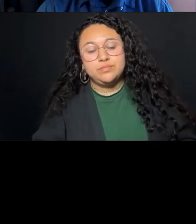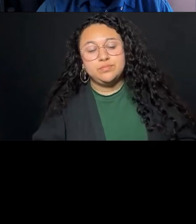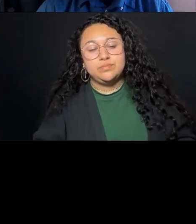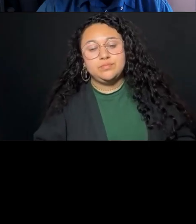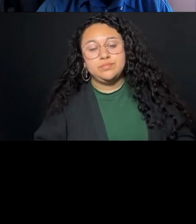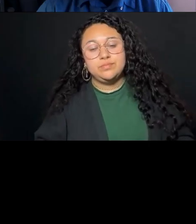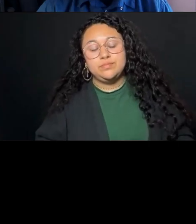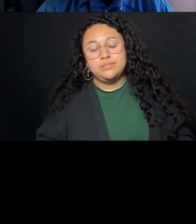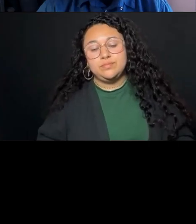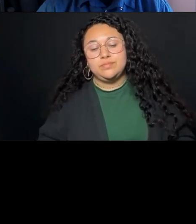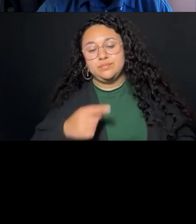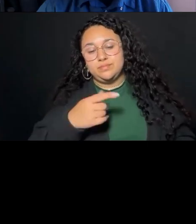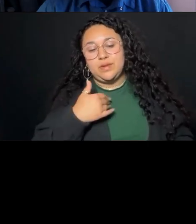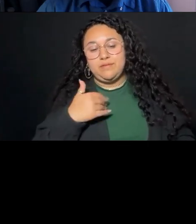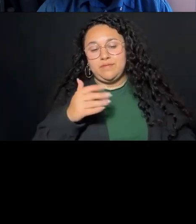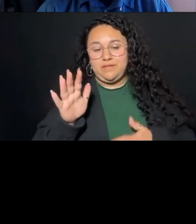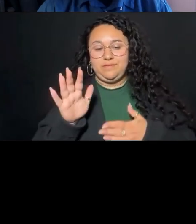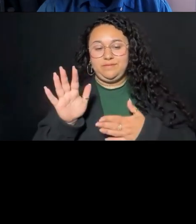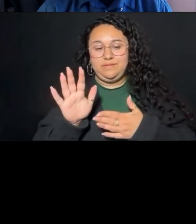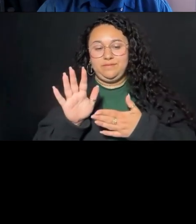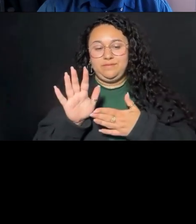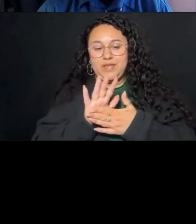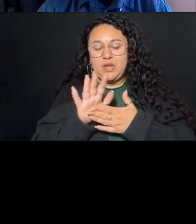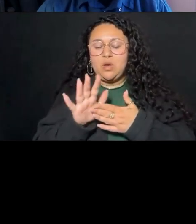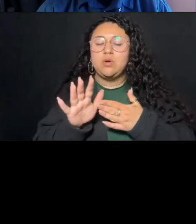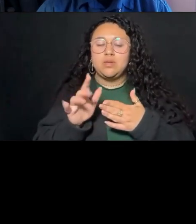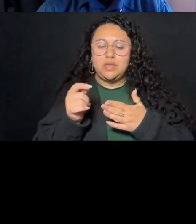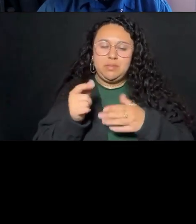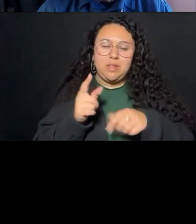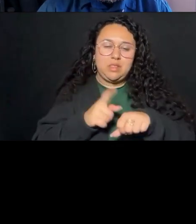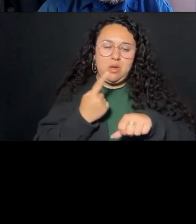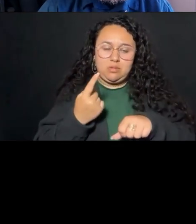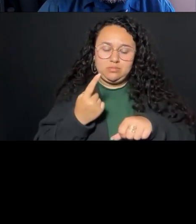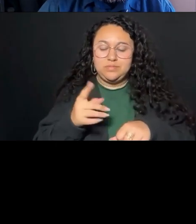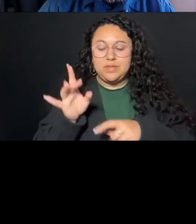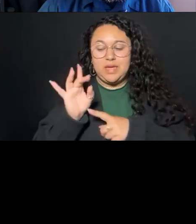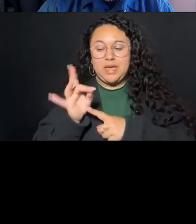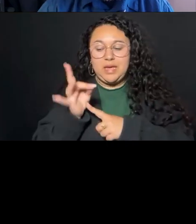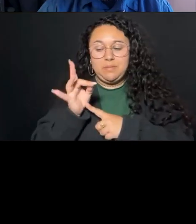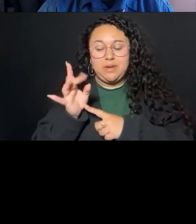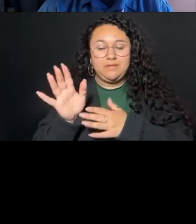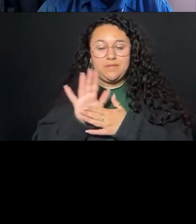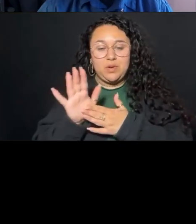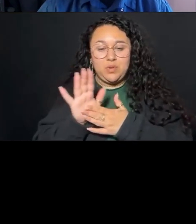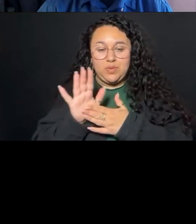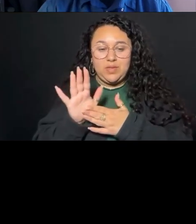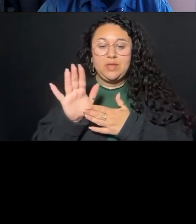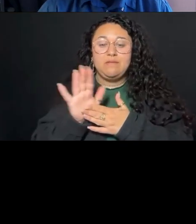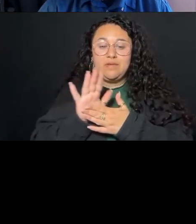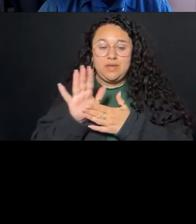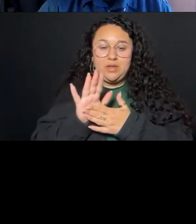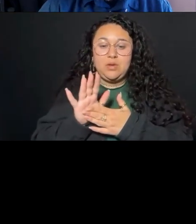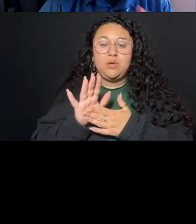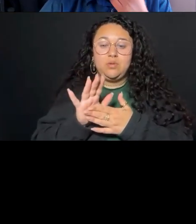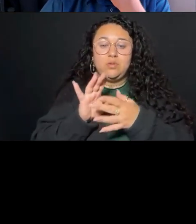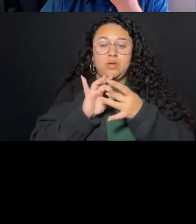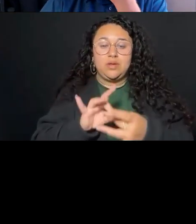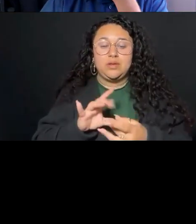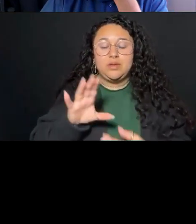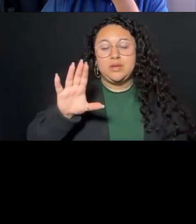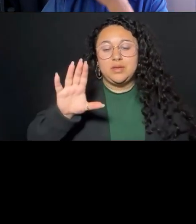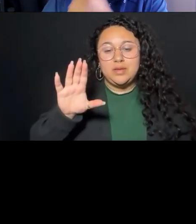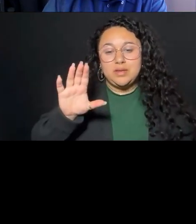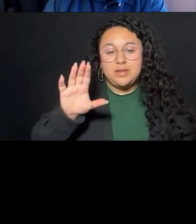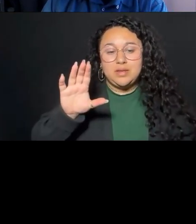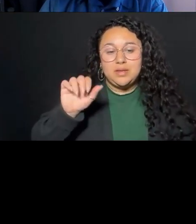All right, I have got it's a fairly long video. It's an 8-minute video. And the video is of Cabe